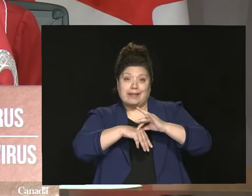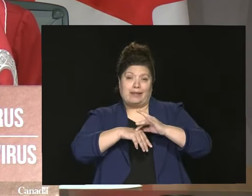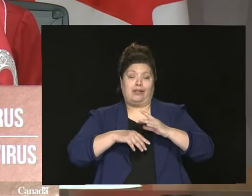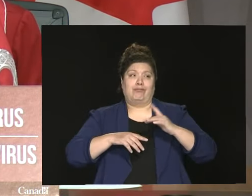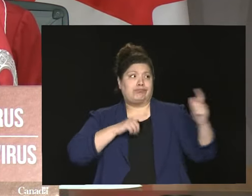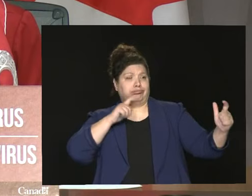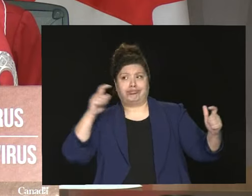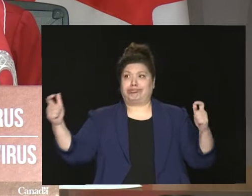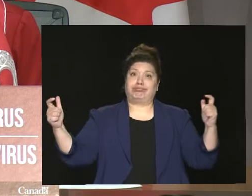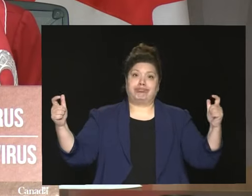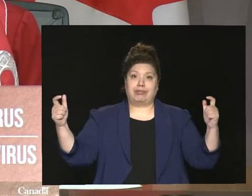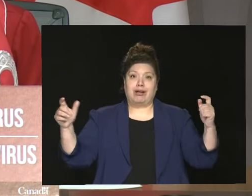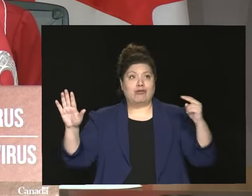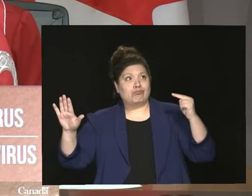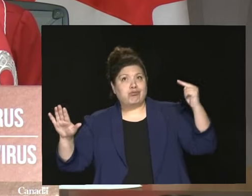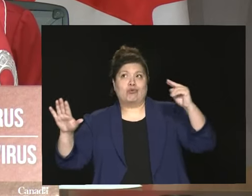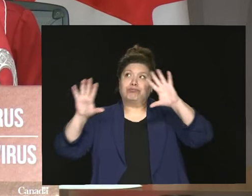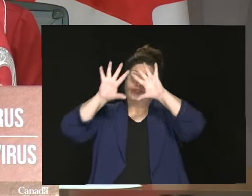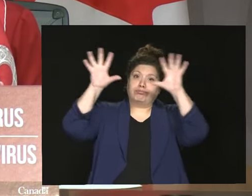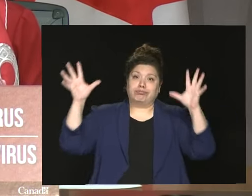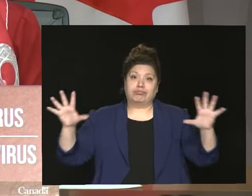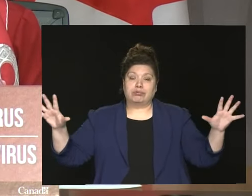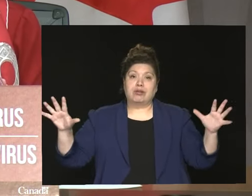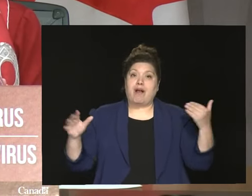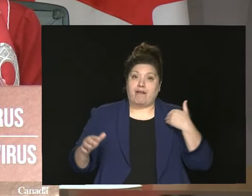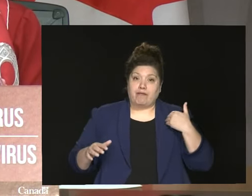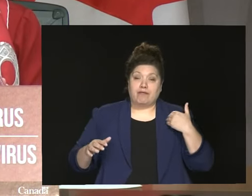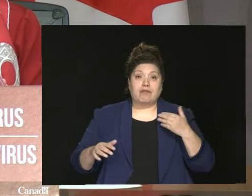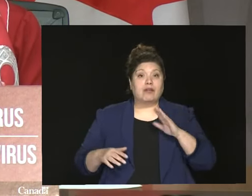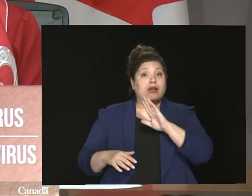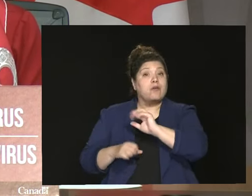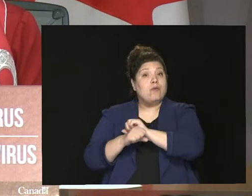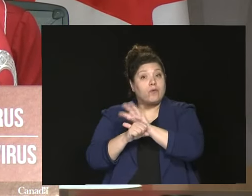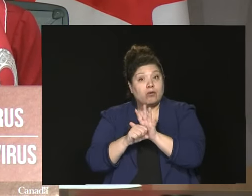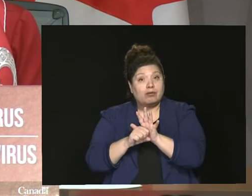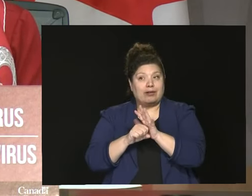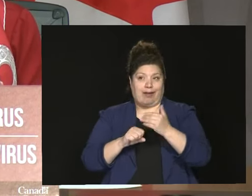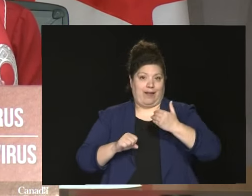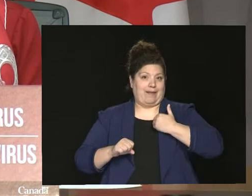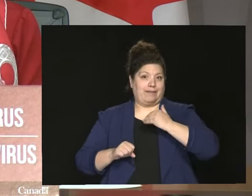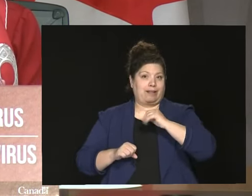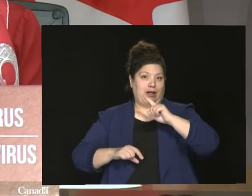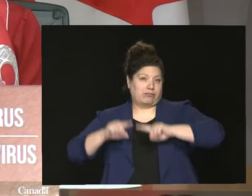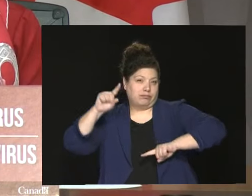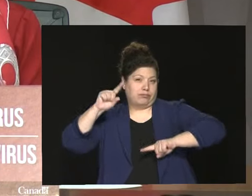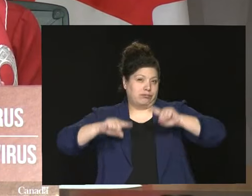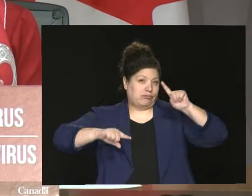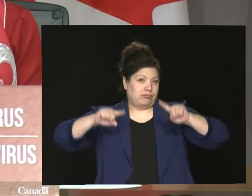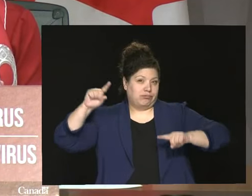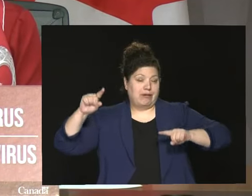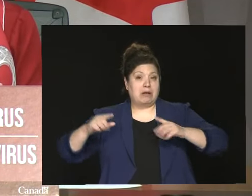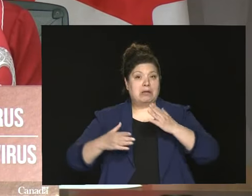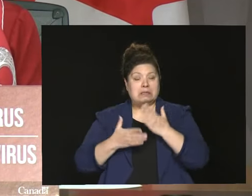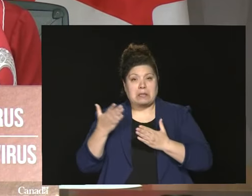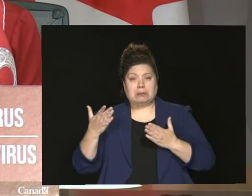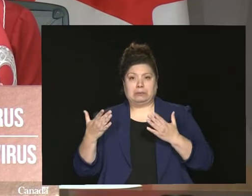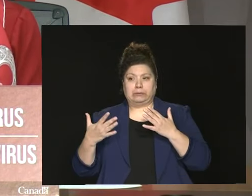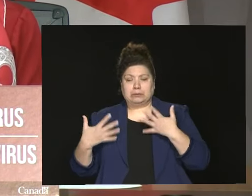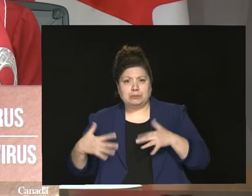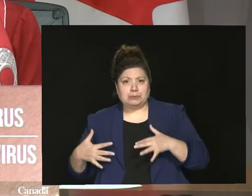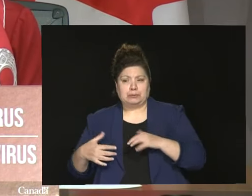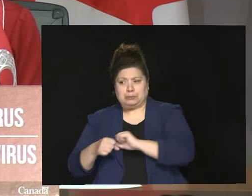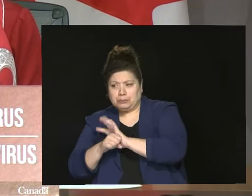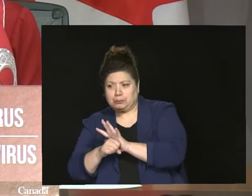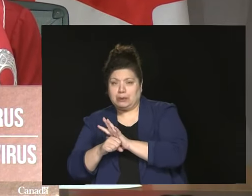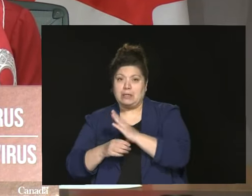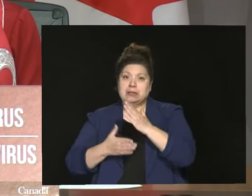diverse country which has had and continues to have very different experiences of this global pandemic.